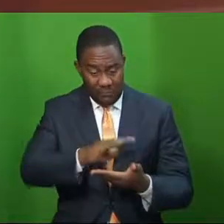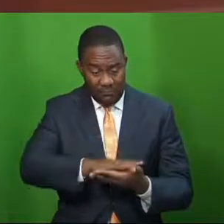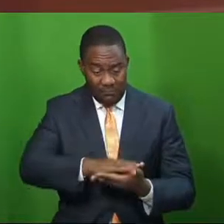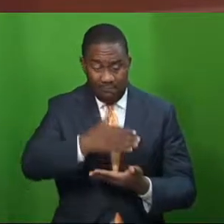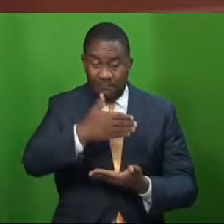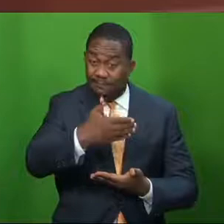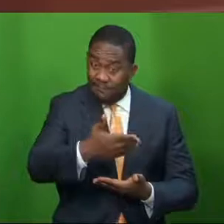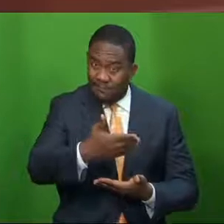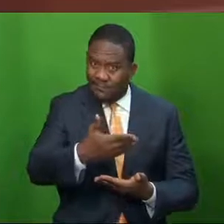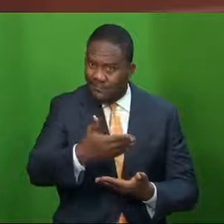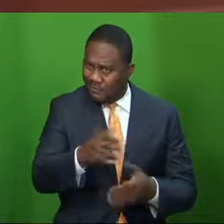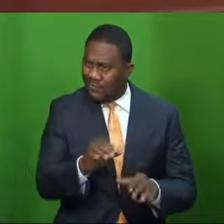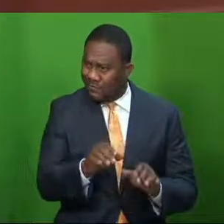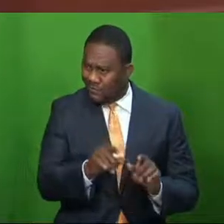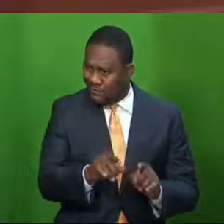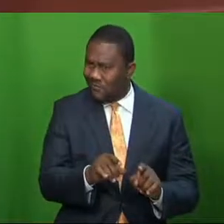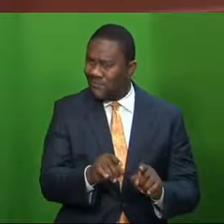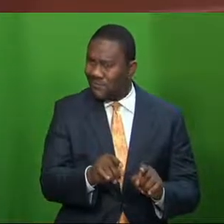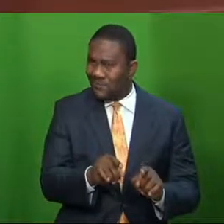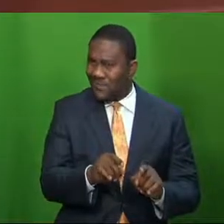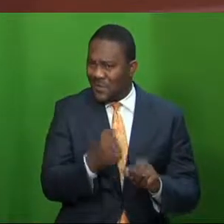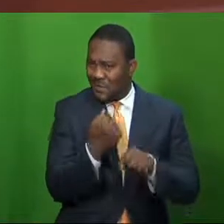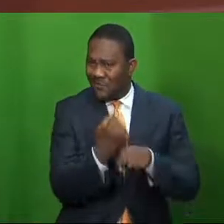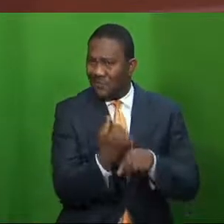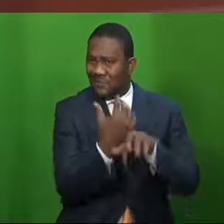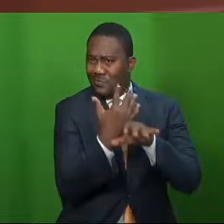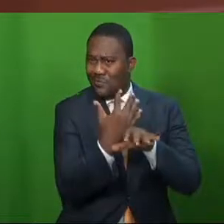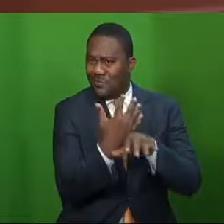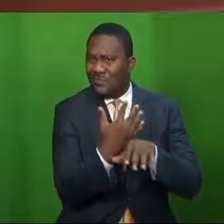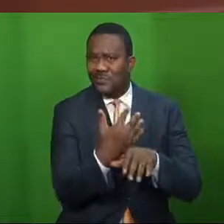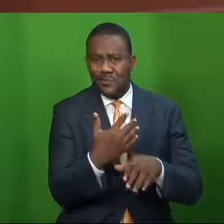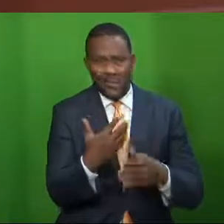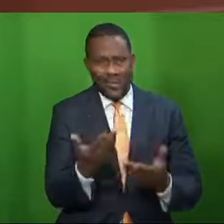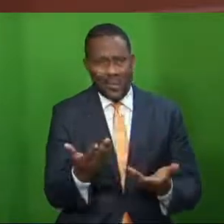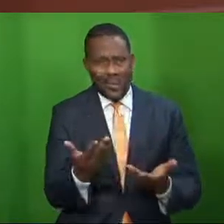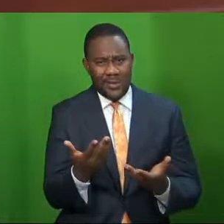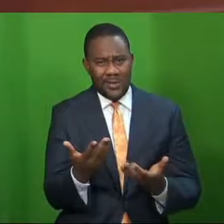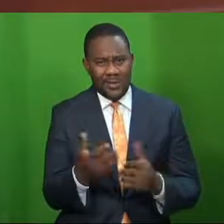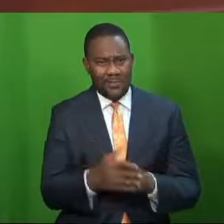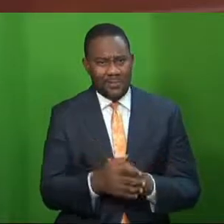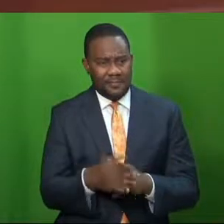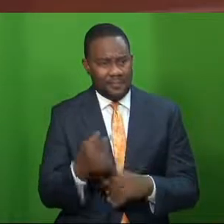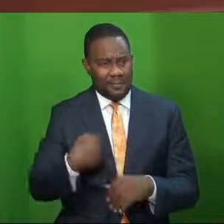of technological advancement, I do not see why.